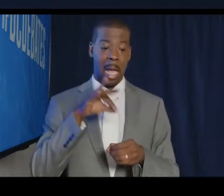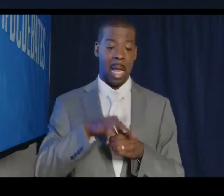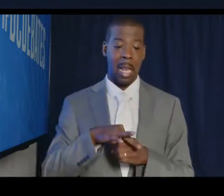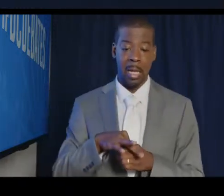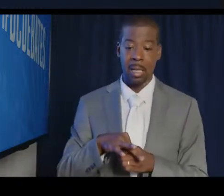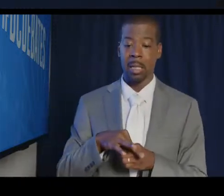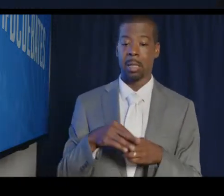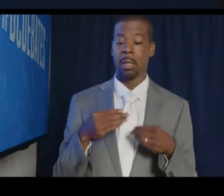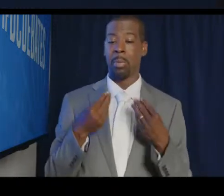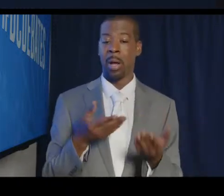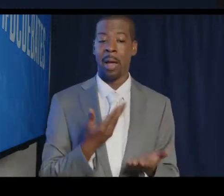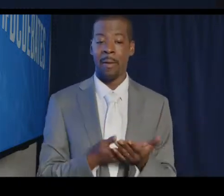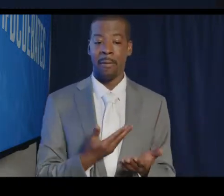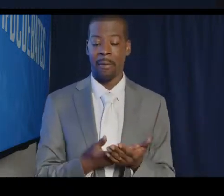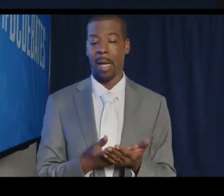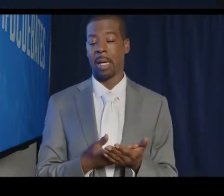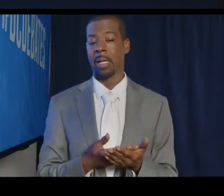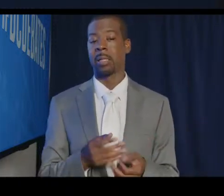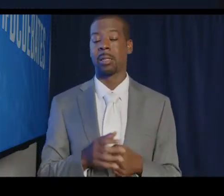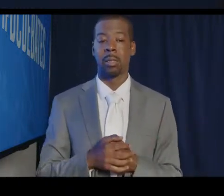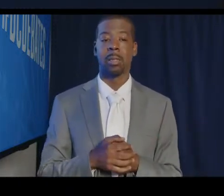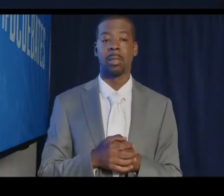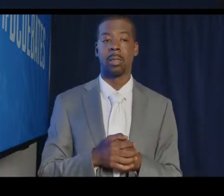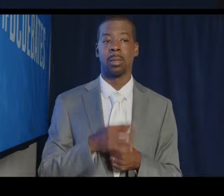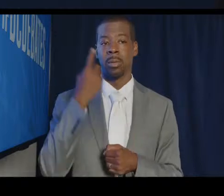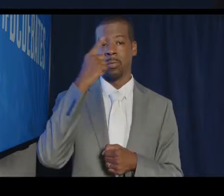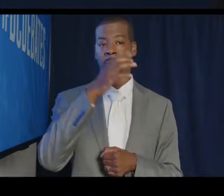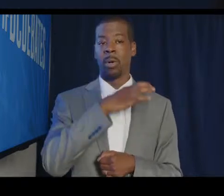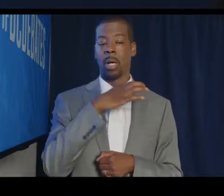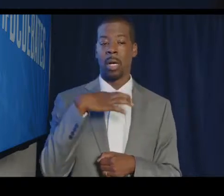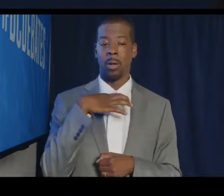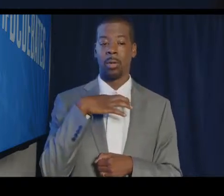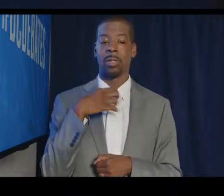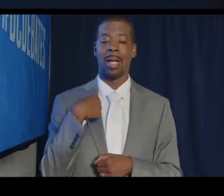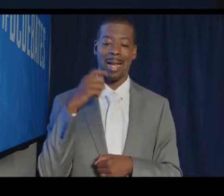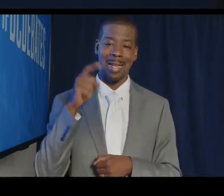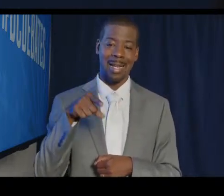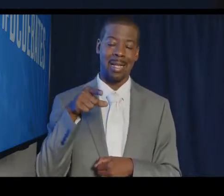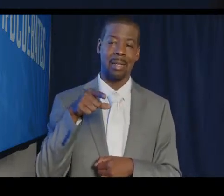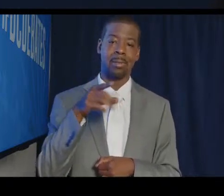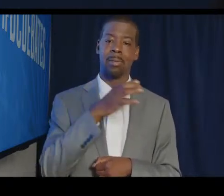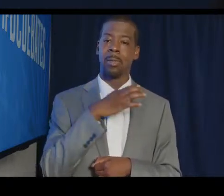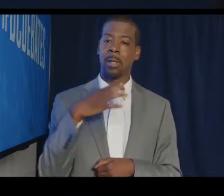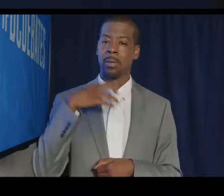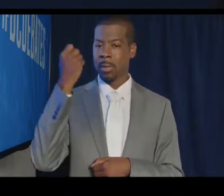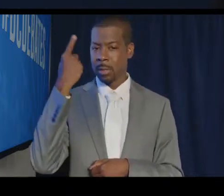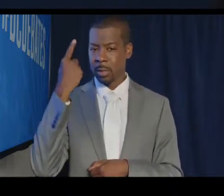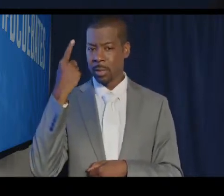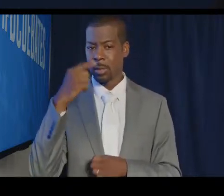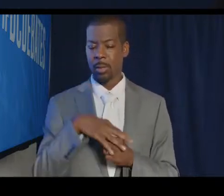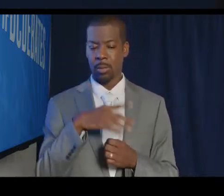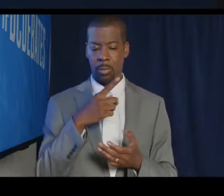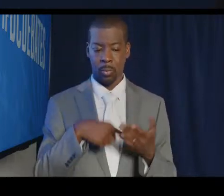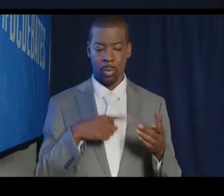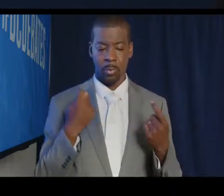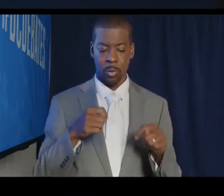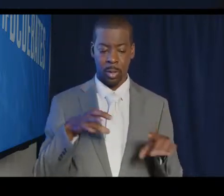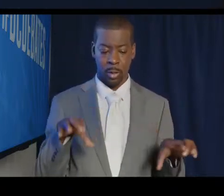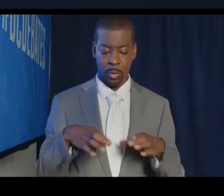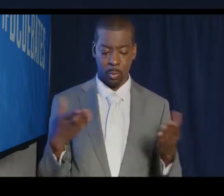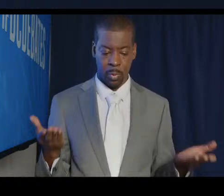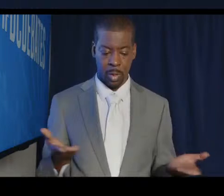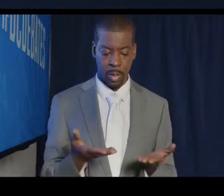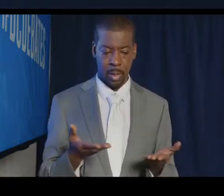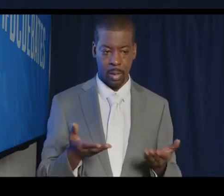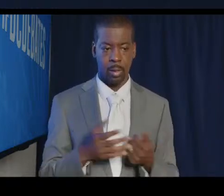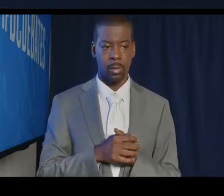provide fact sheets to the 535 members of Congress, the reality is I need them to understand what we're trying to do here, as